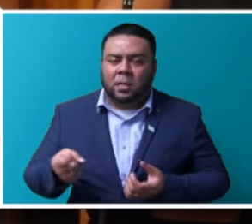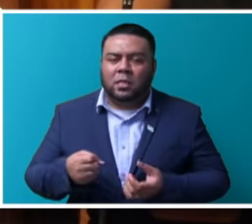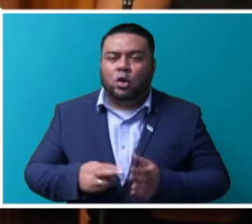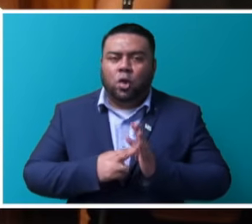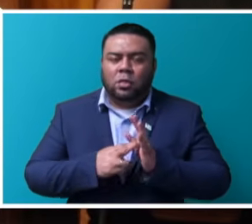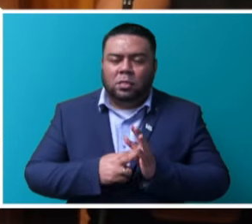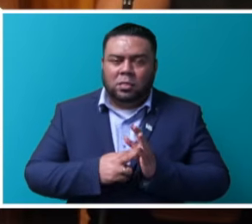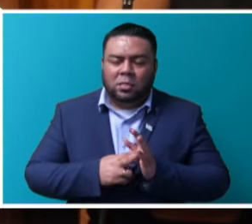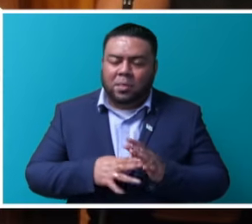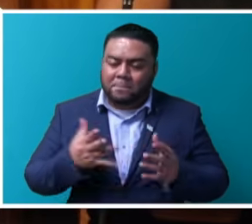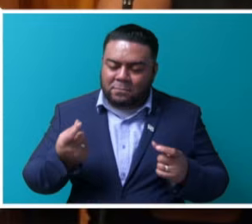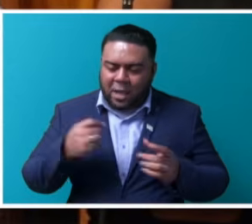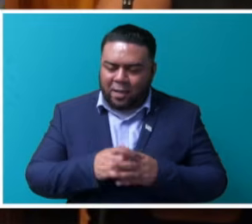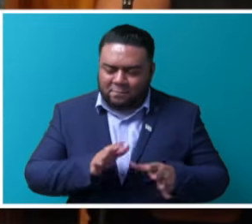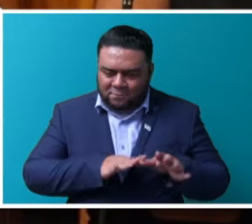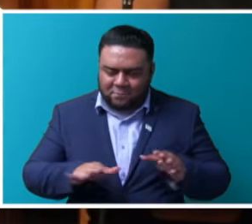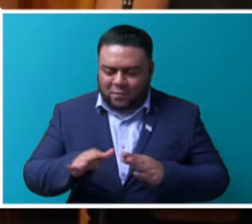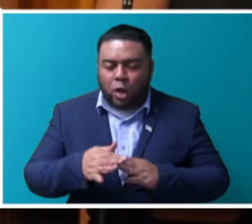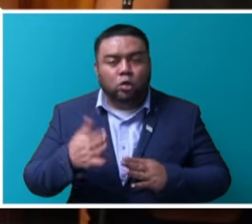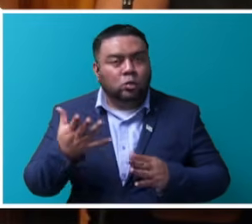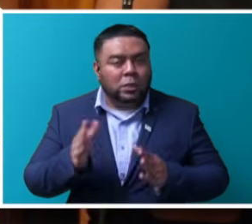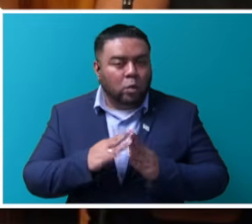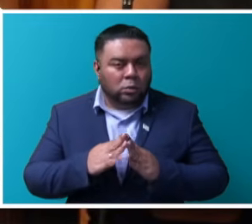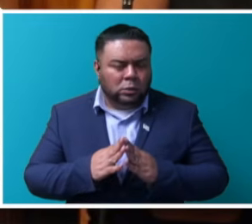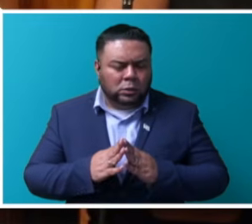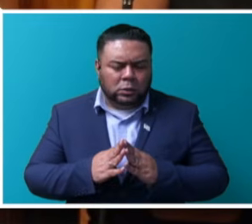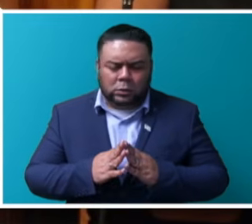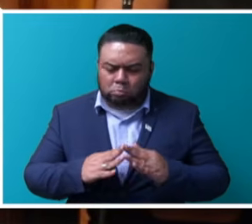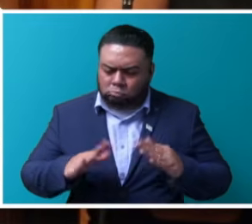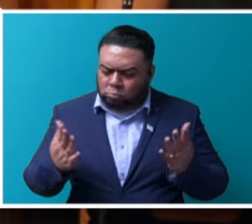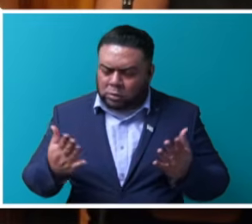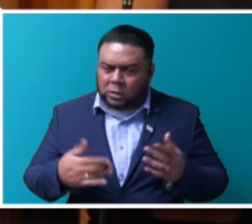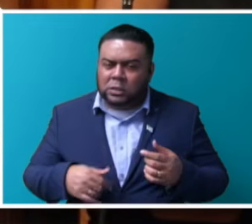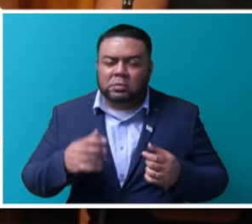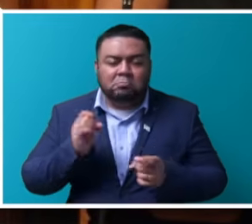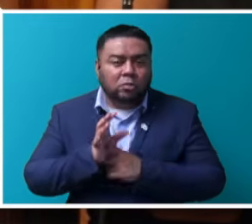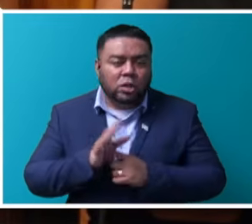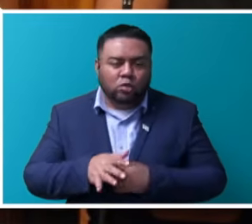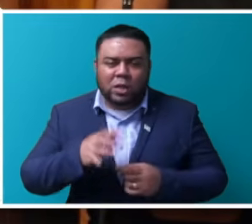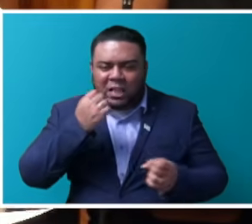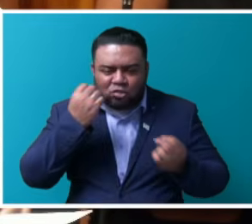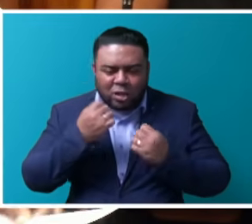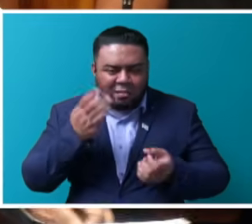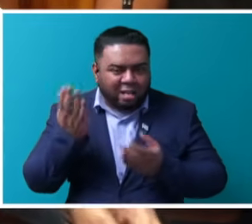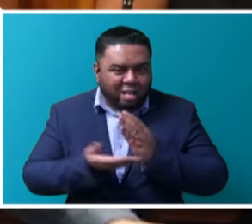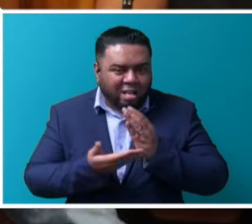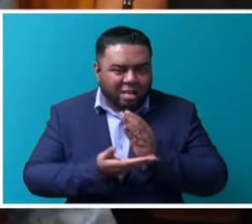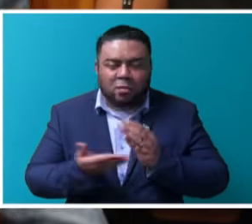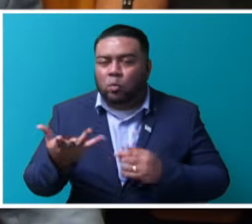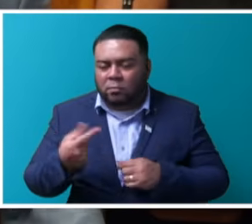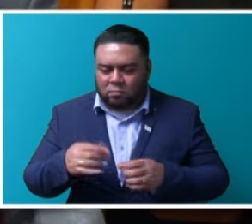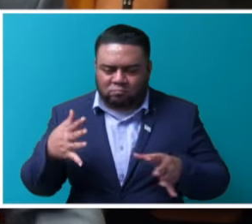division. By diverting traffic around the town, particularly during peak periods such as the cane pressing season, we will reduce